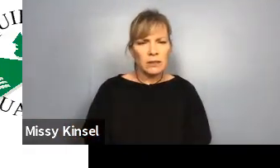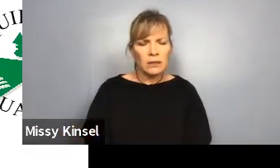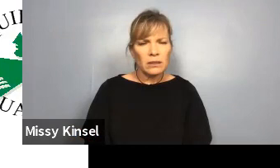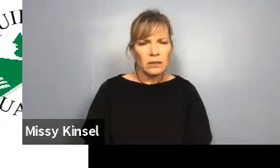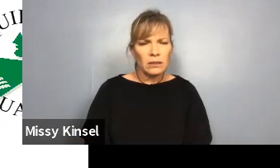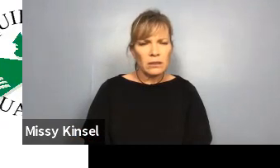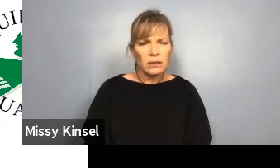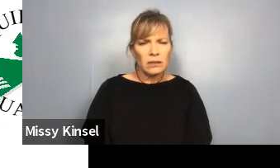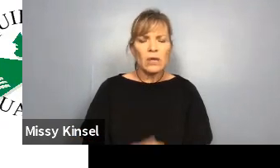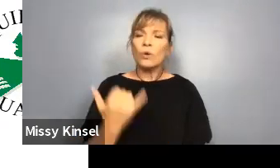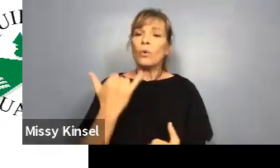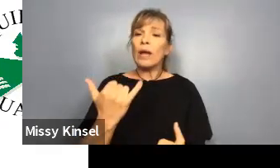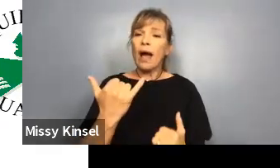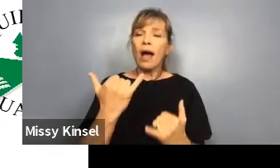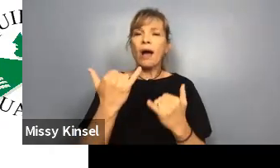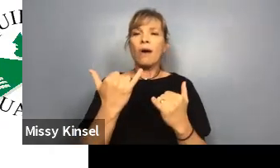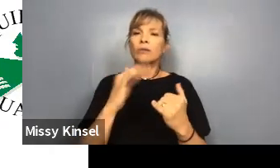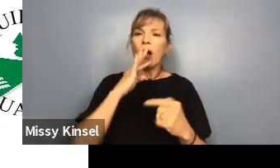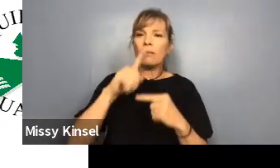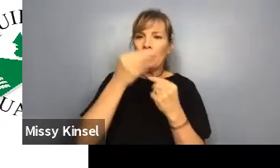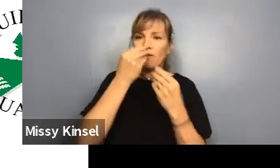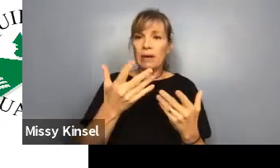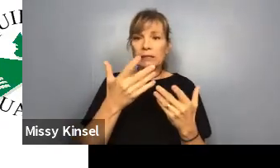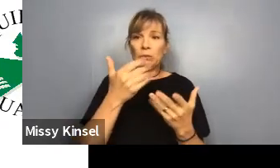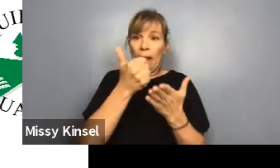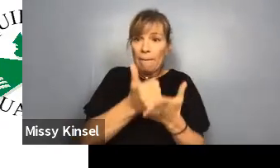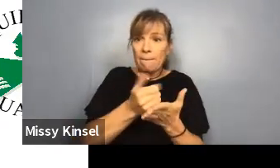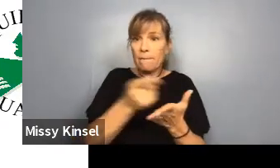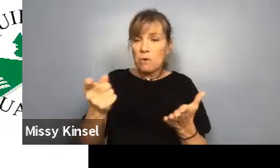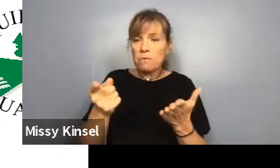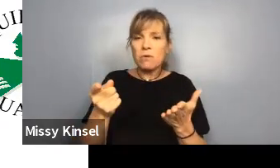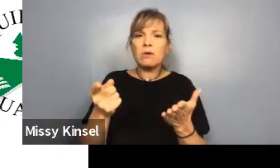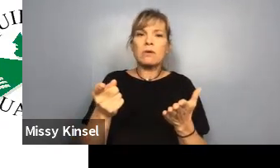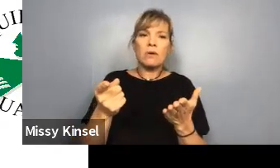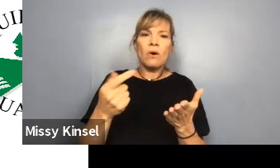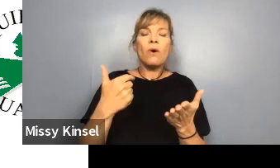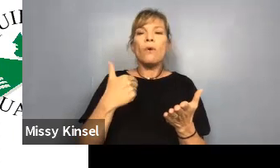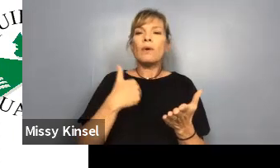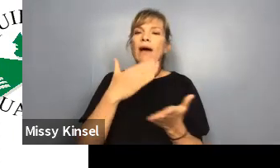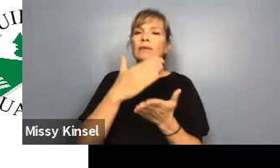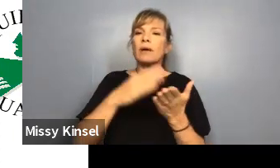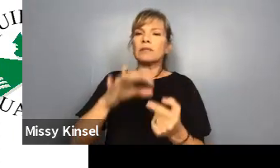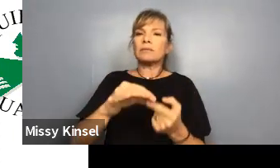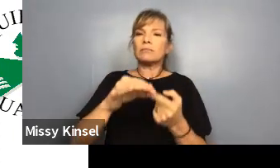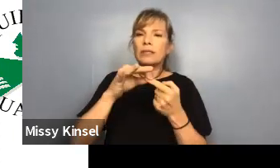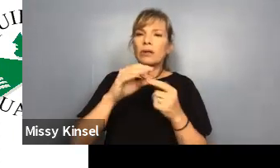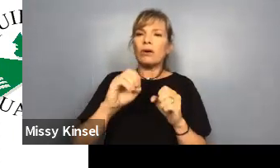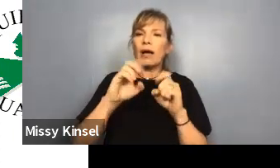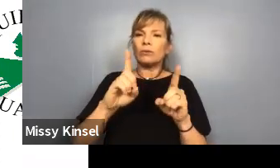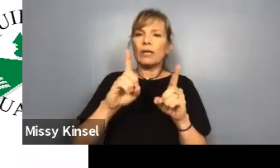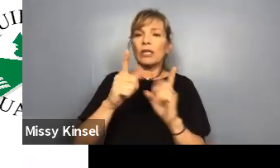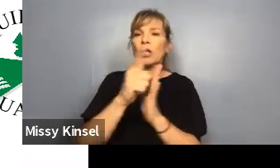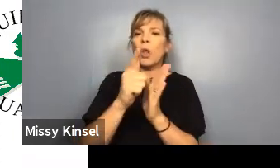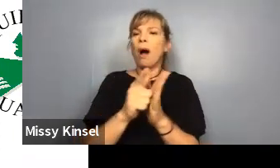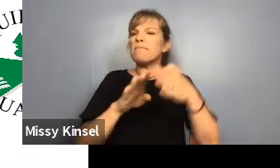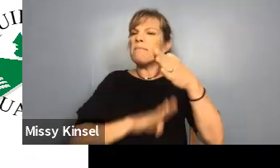so getting into some information for you though is we have some special education law basic terms.